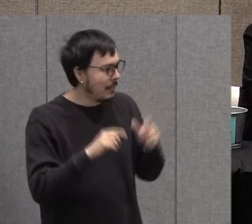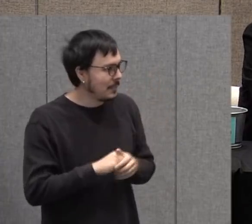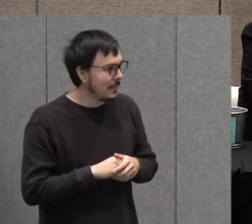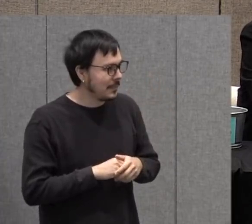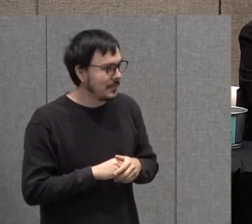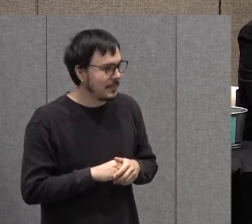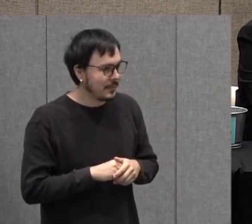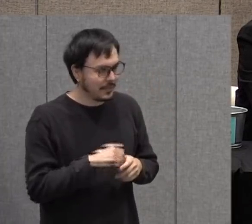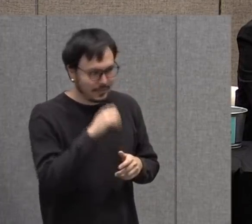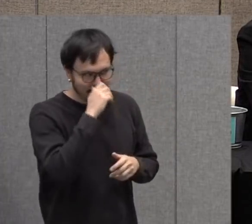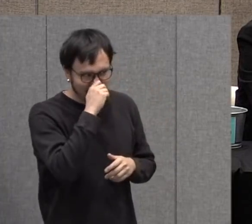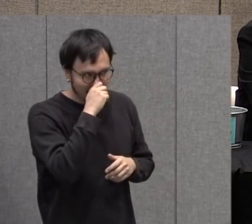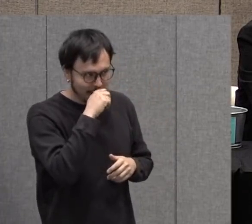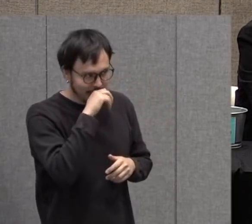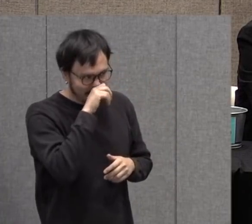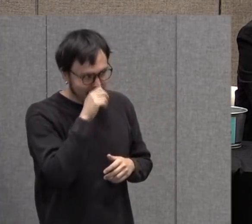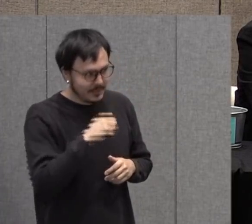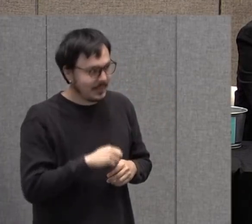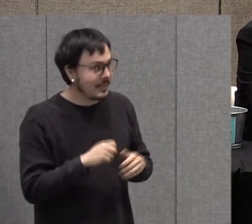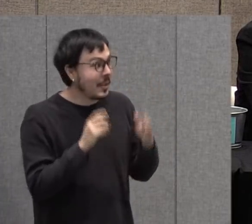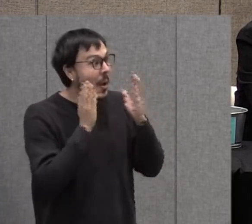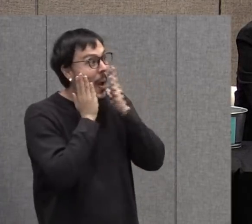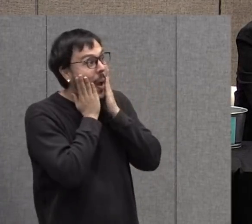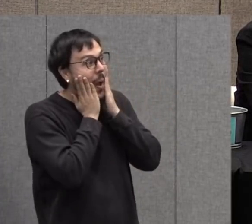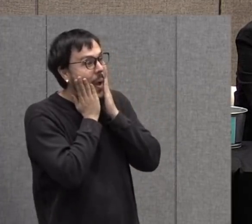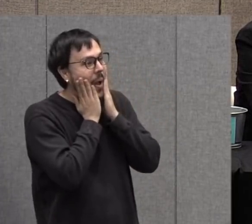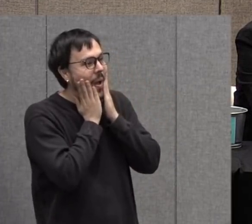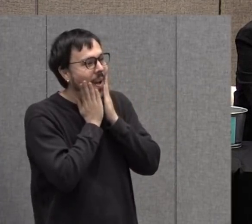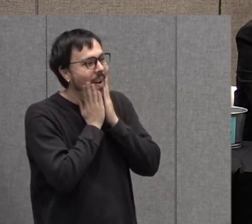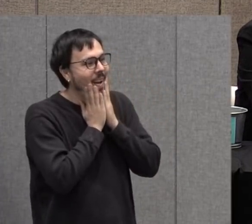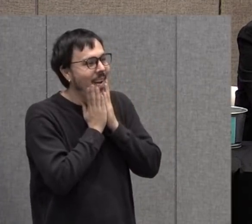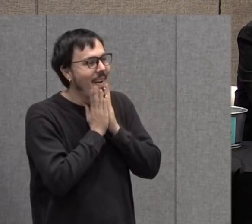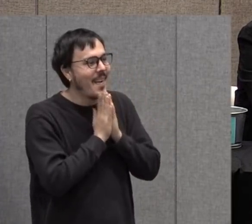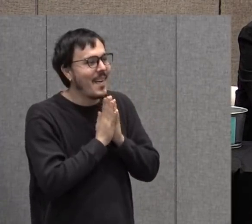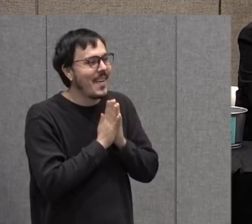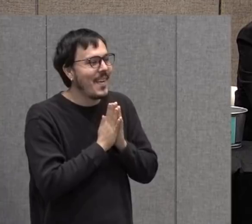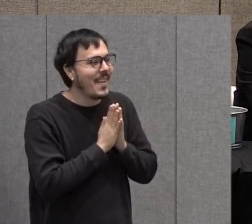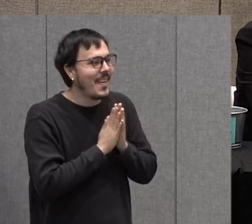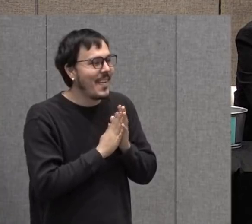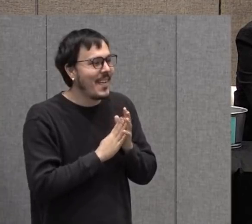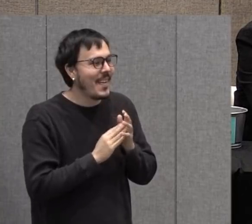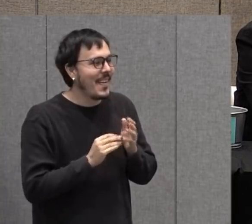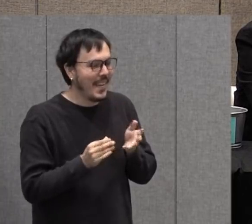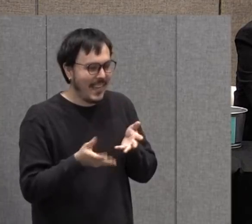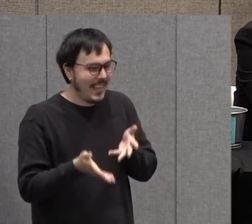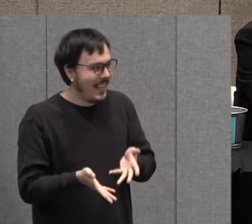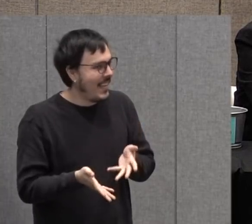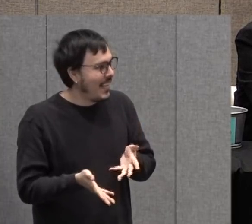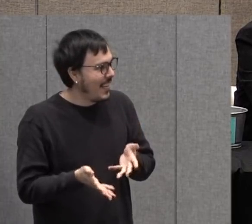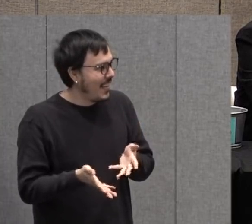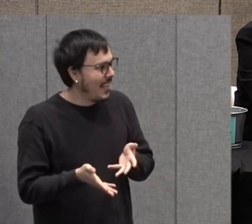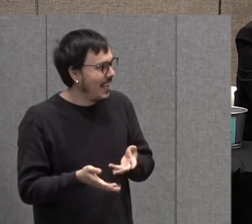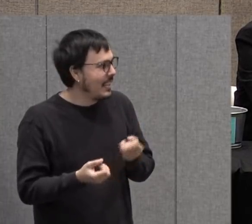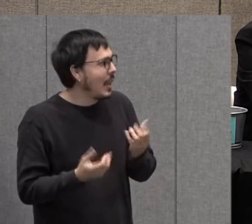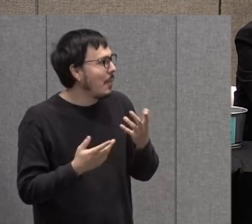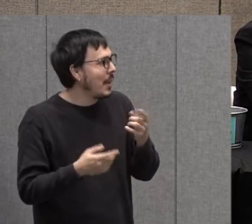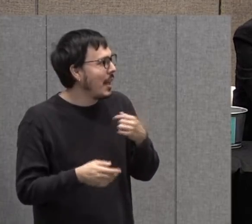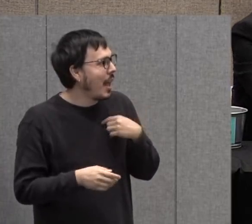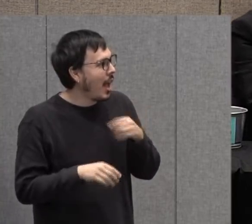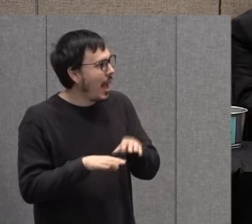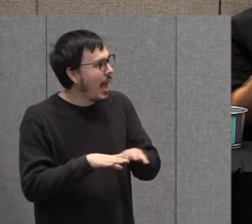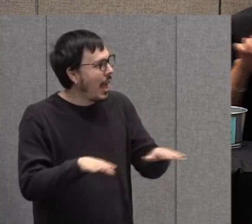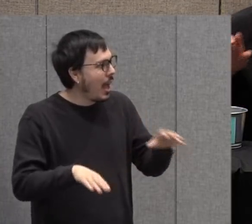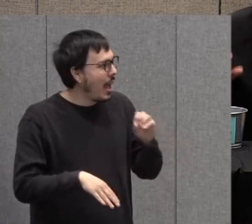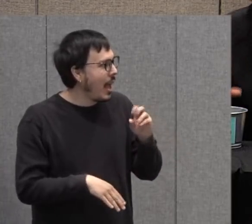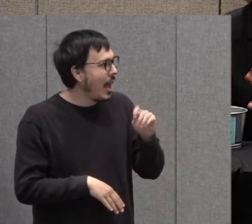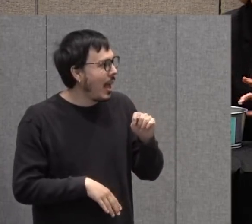Okay. Oh my goodness. This is how many are out of the bucket.